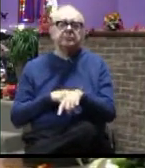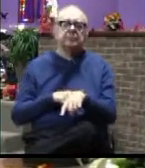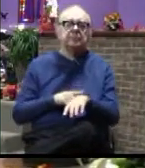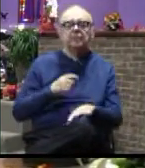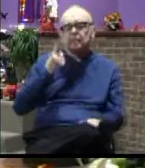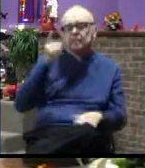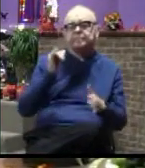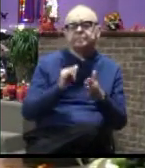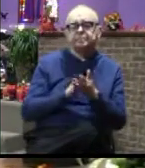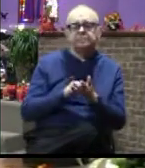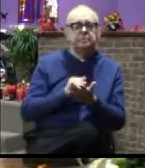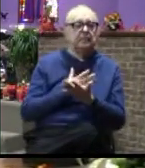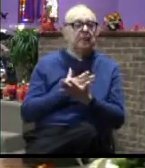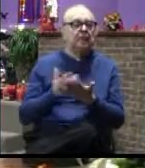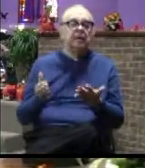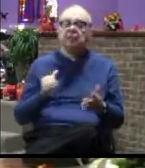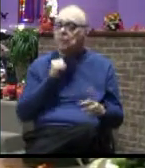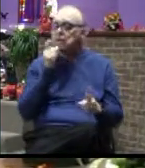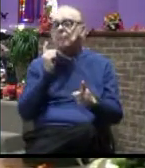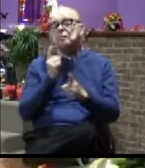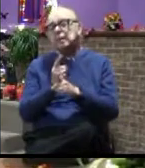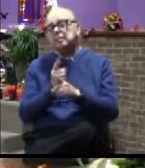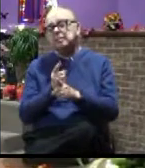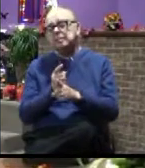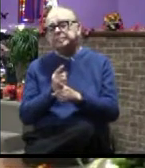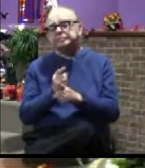And realizing that things just aren't right.